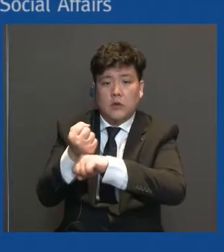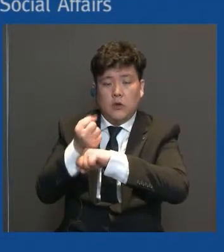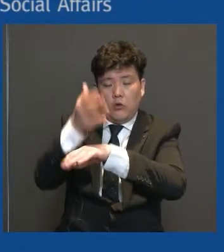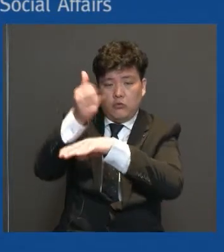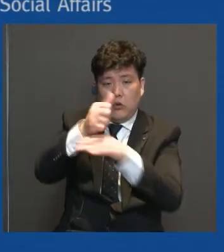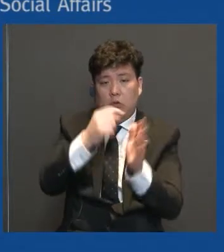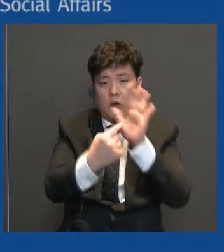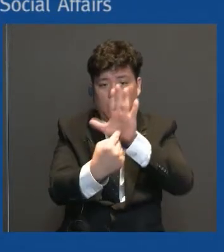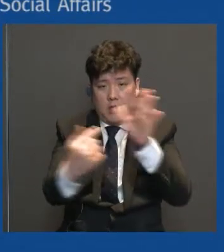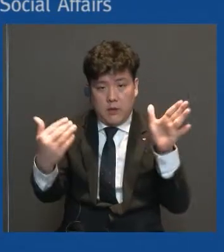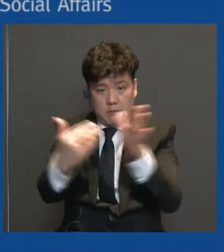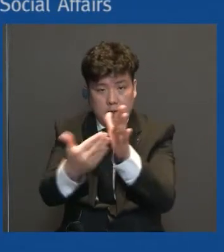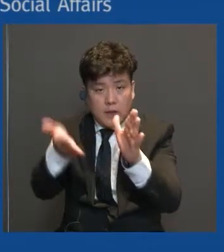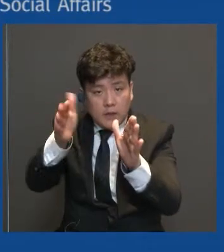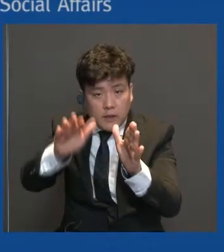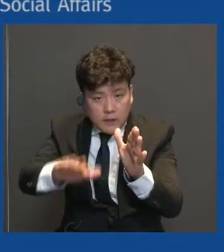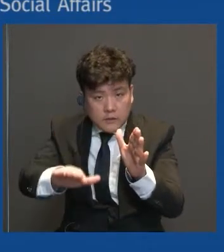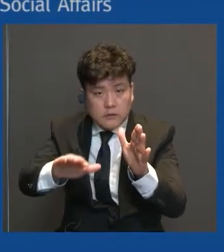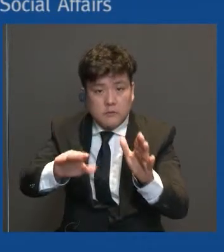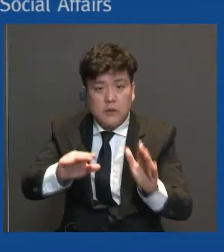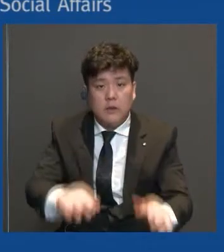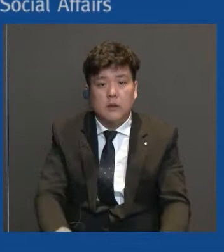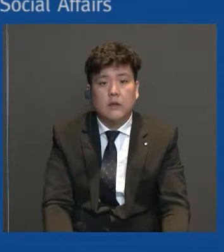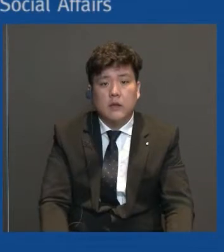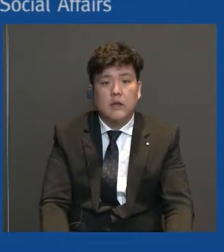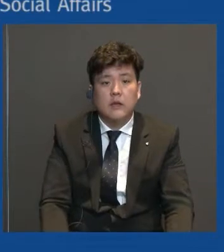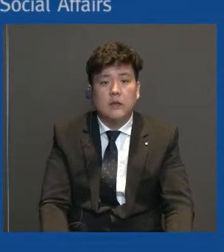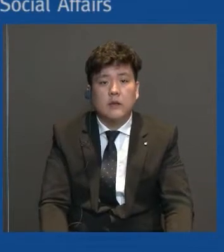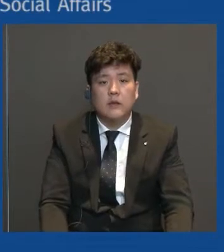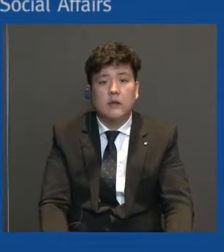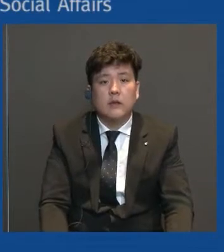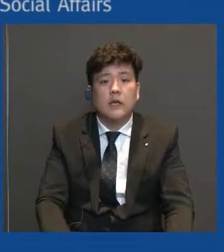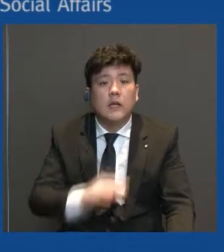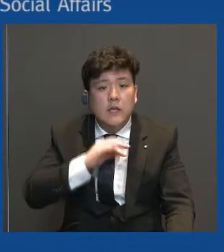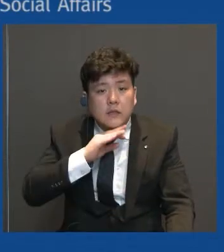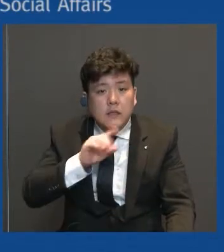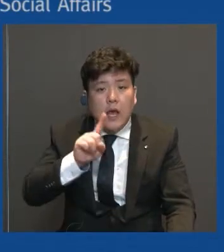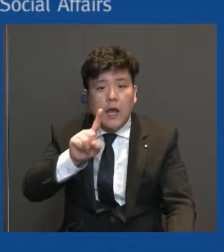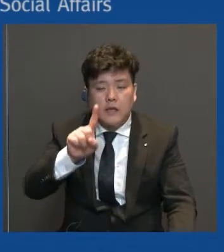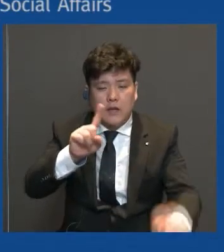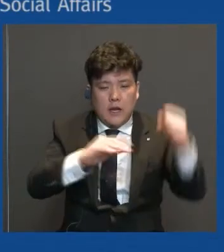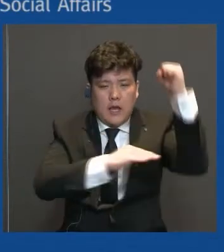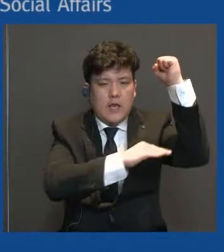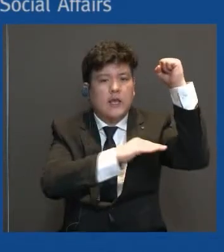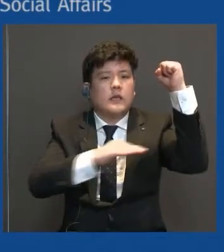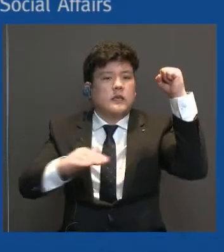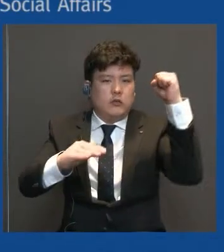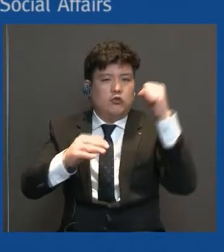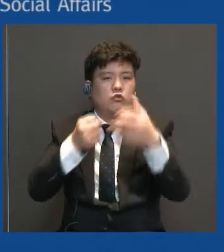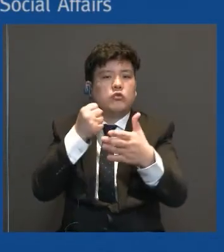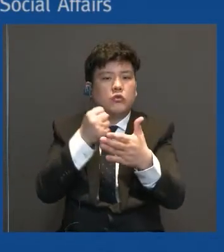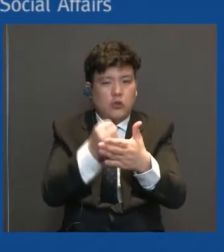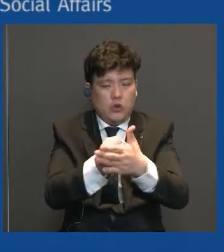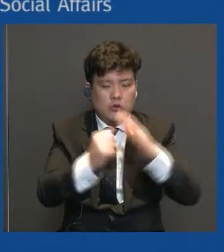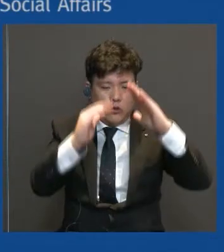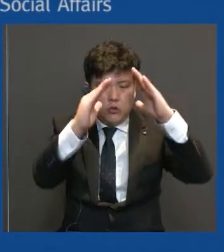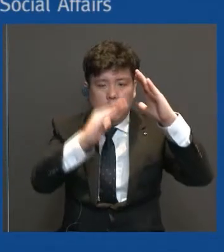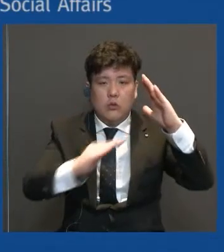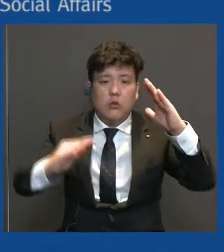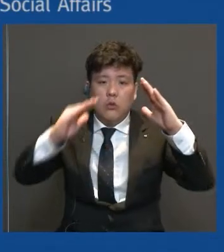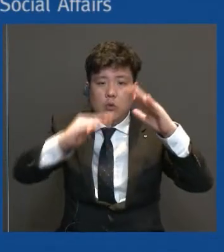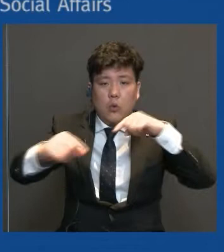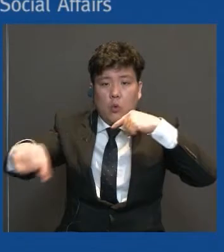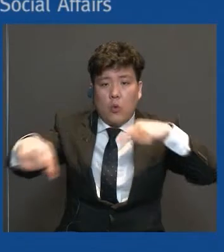and public health policies. For example, indefinite isolation of long-term care residents has